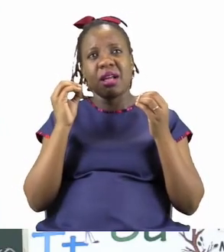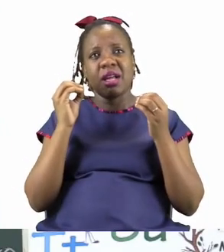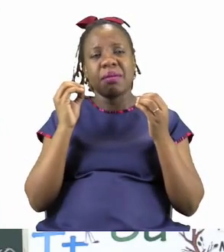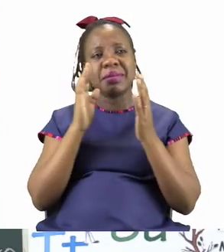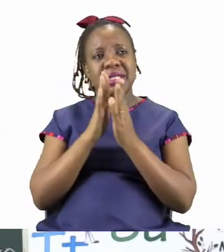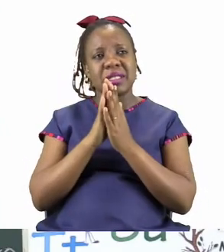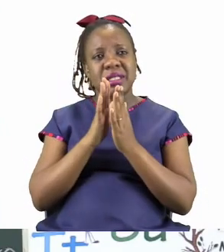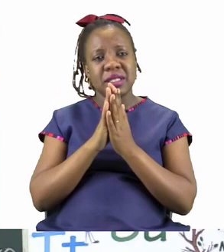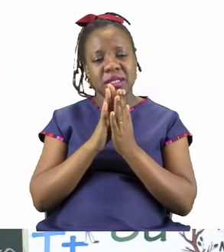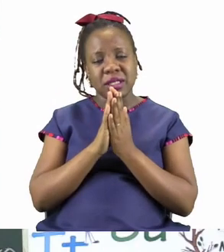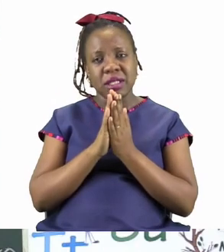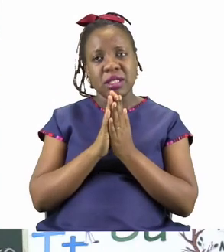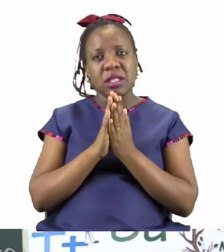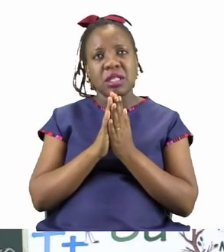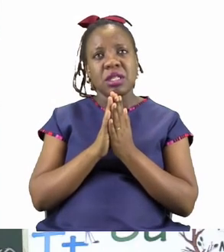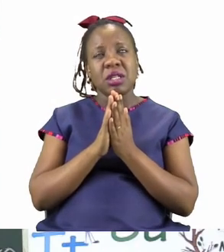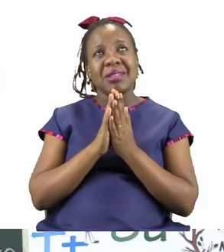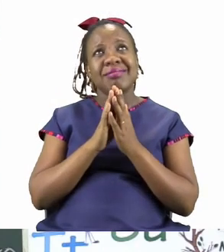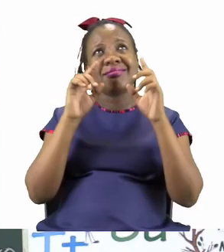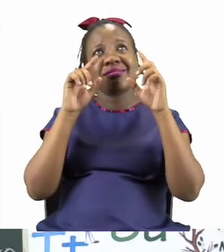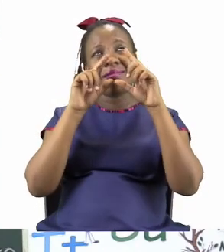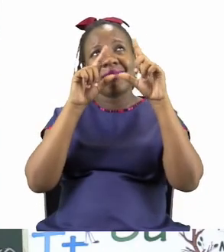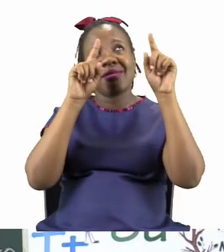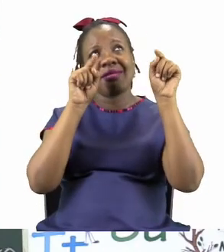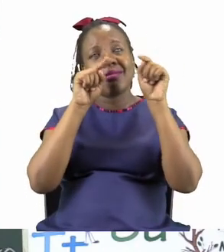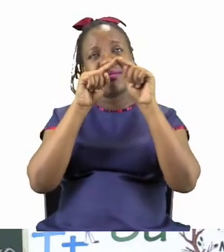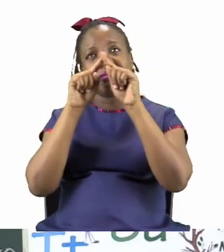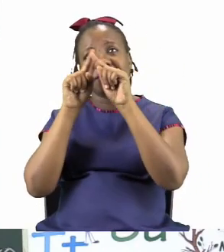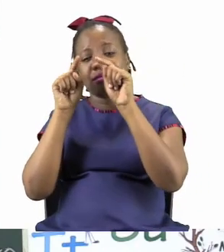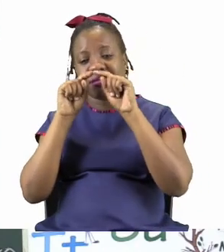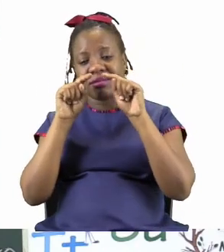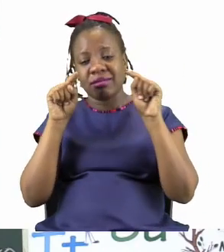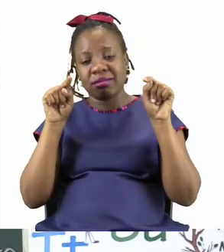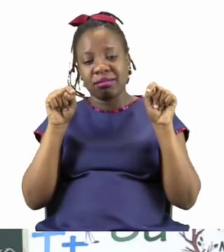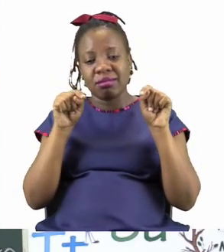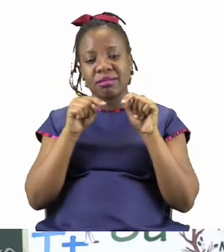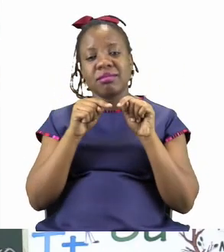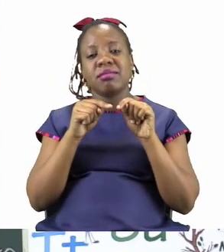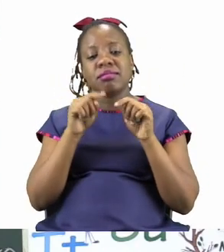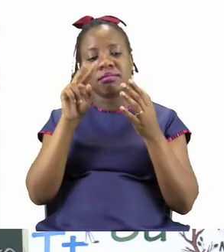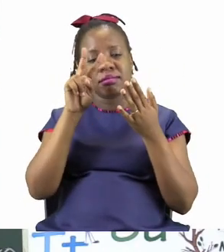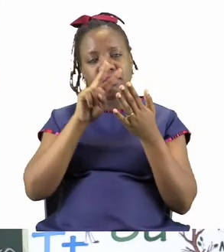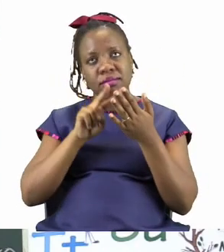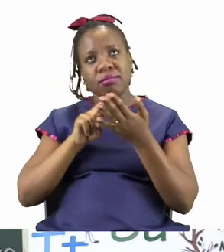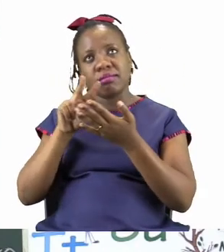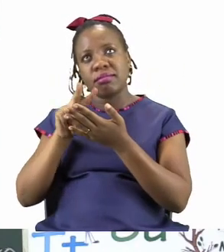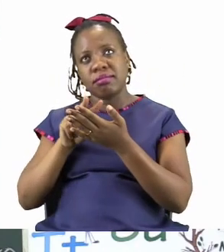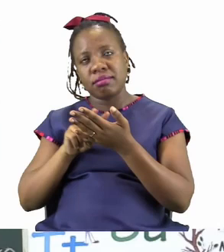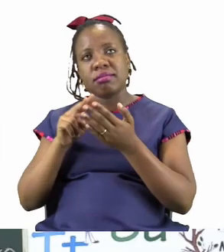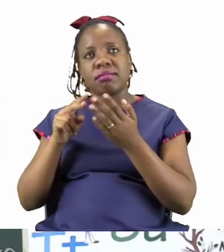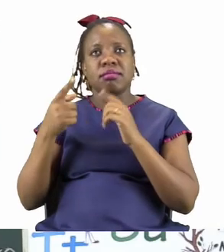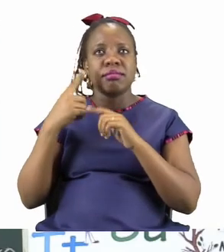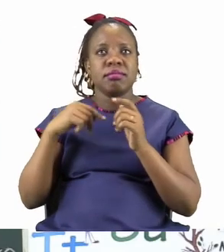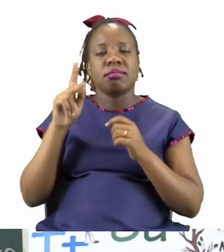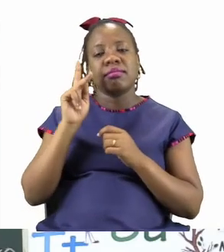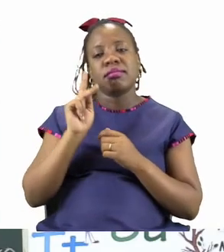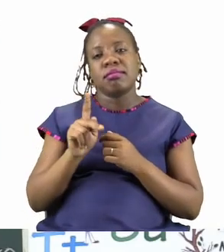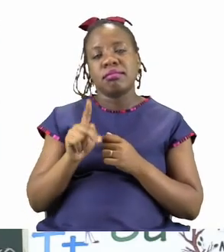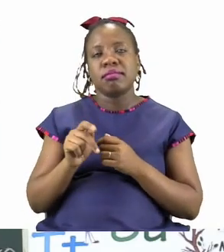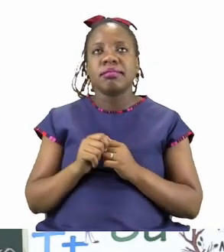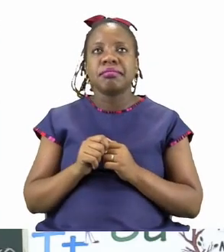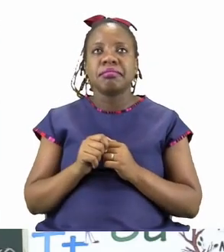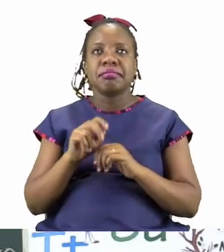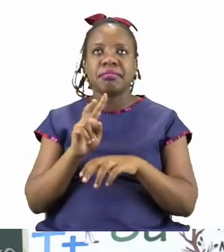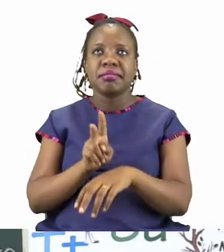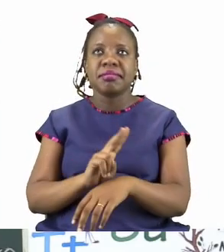your examples. All right, I'm going to leave you to try and finish it. So I will see you after this